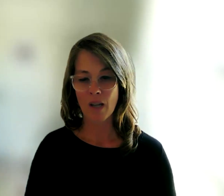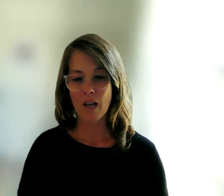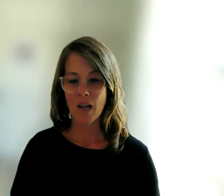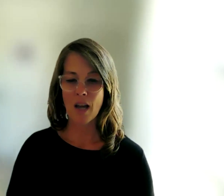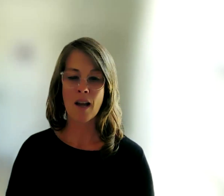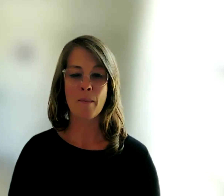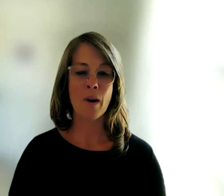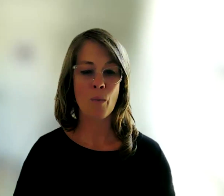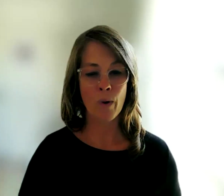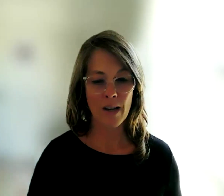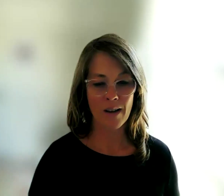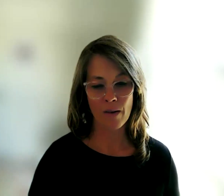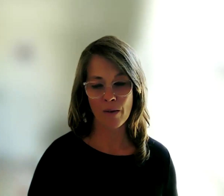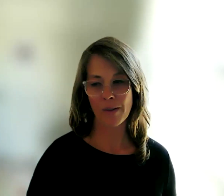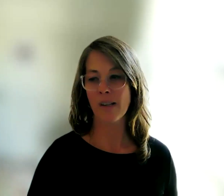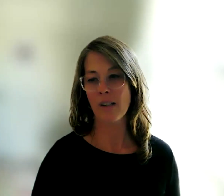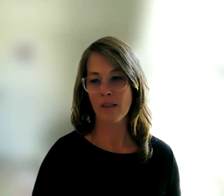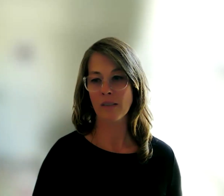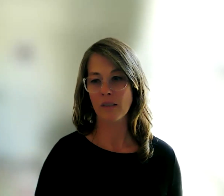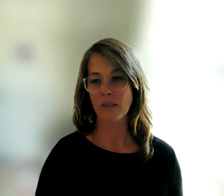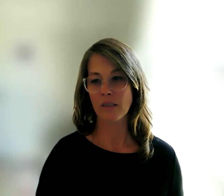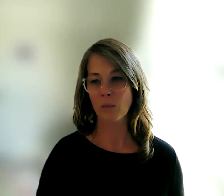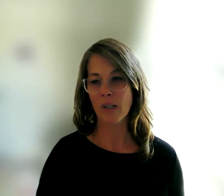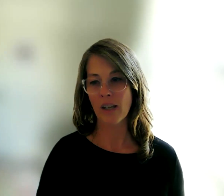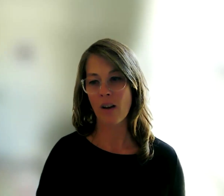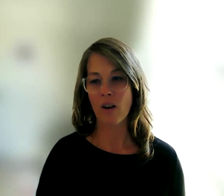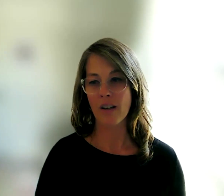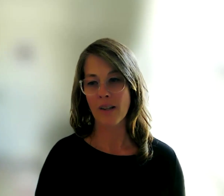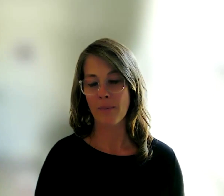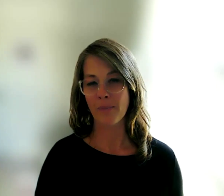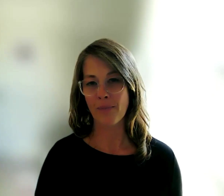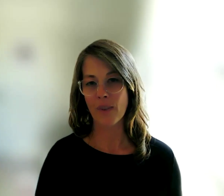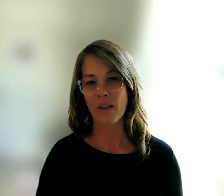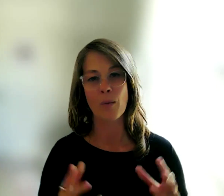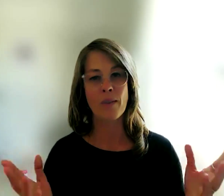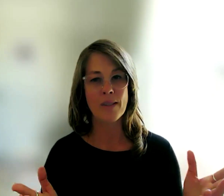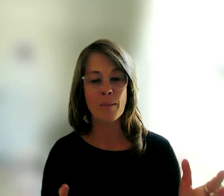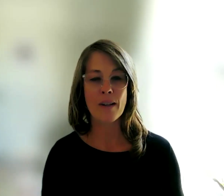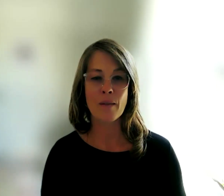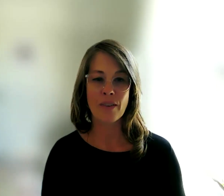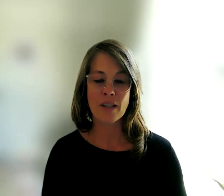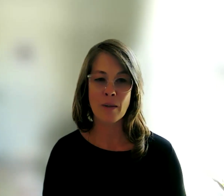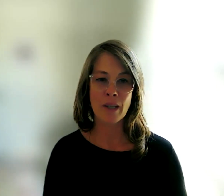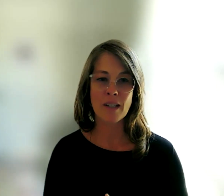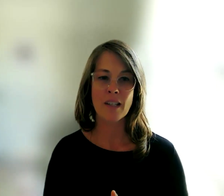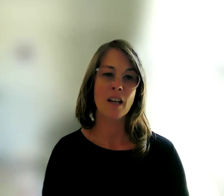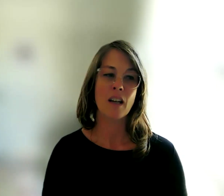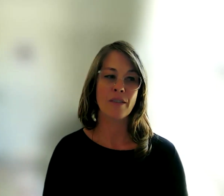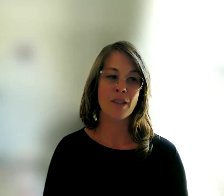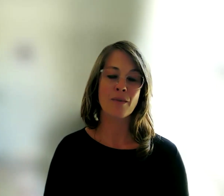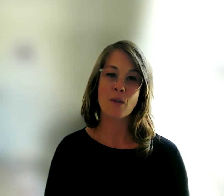people. We are working on, we submitted a funding